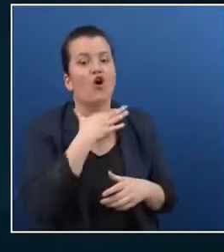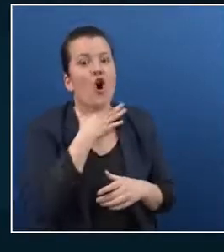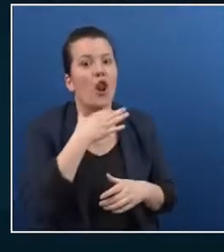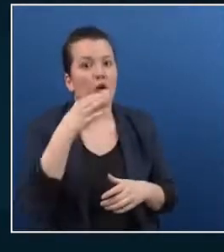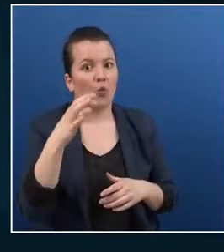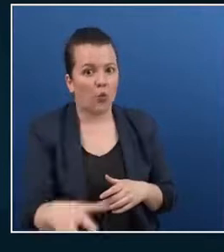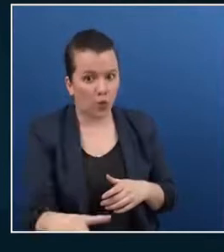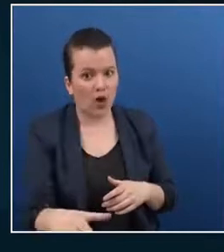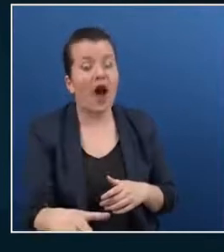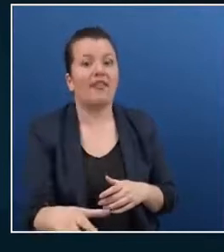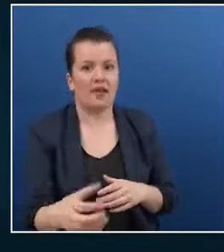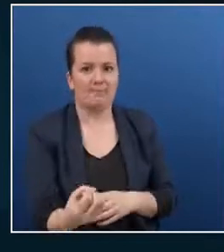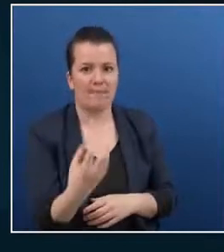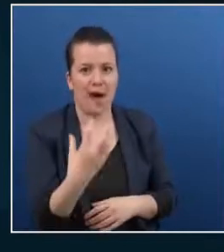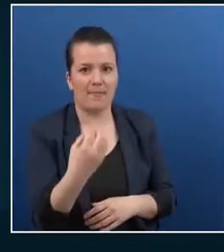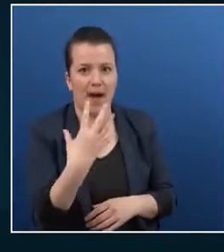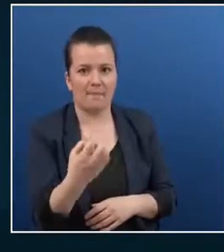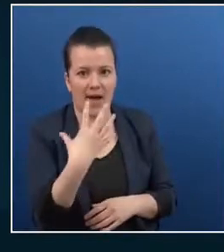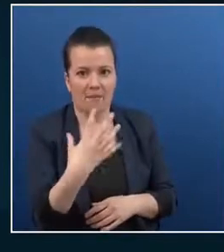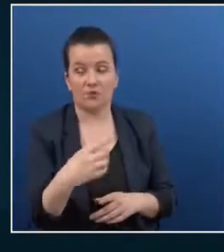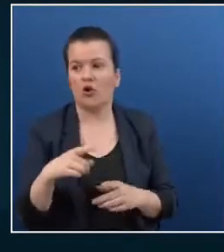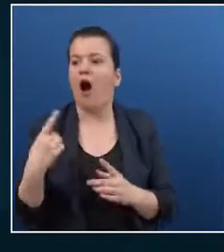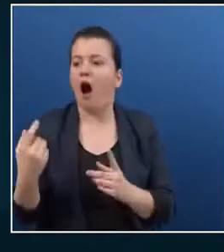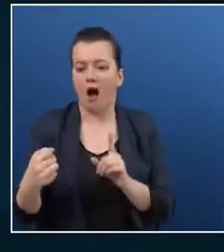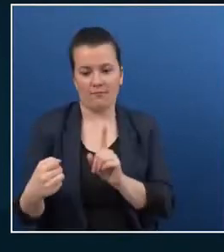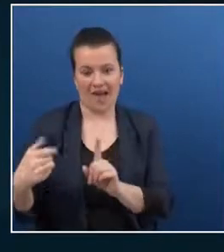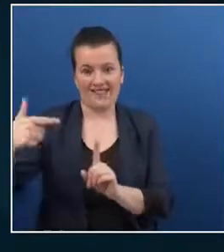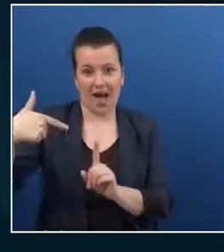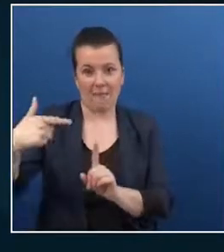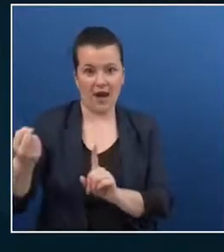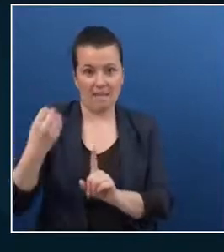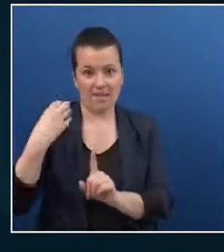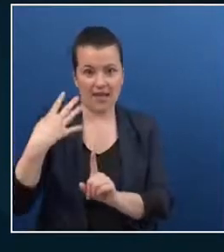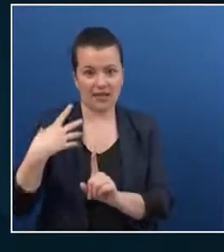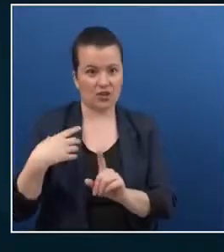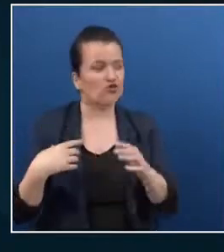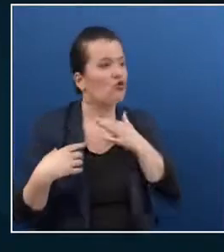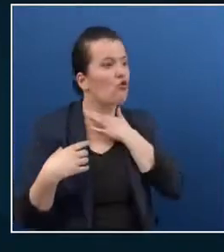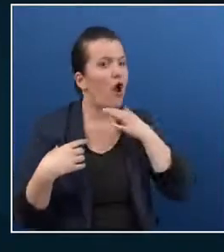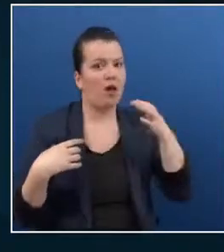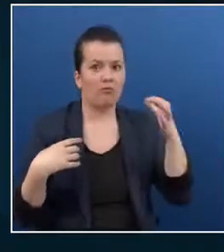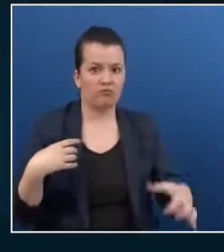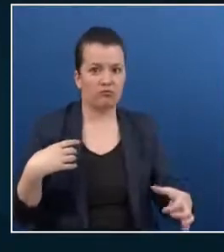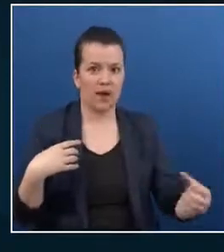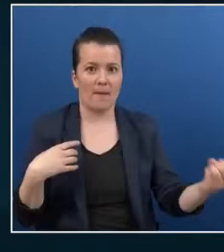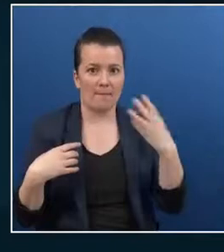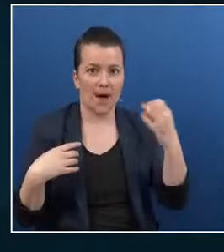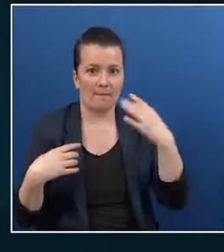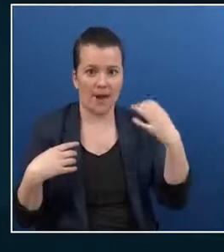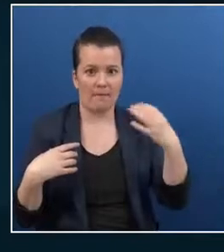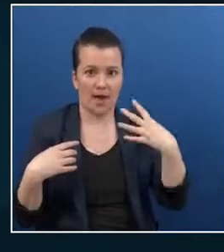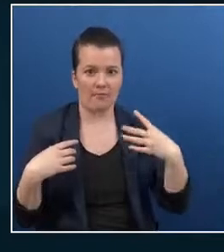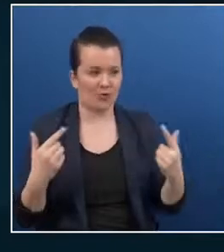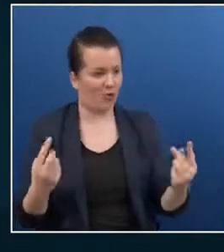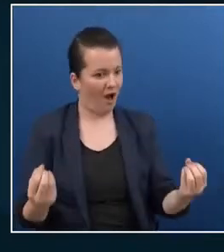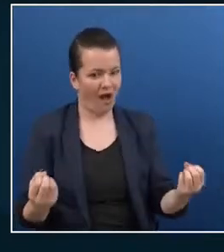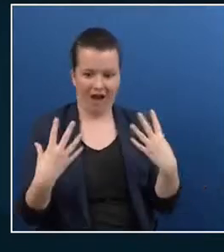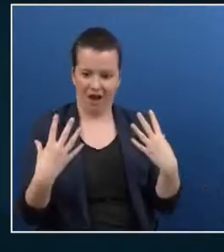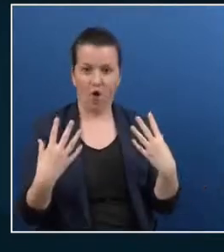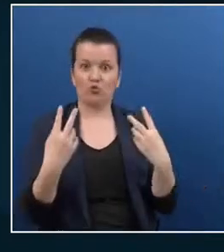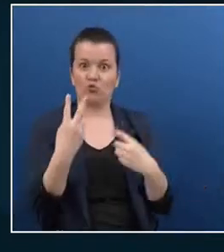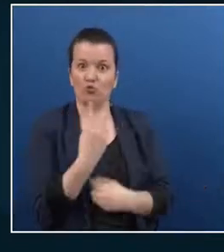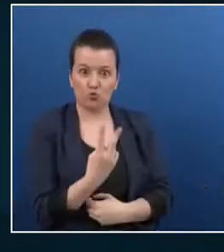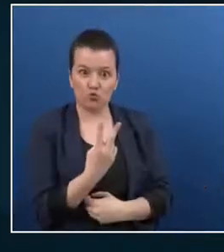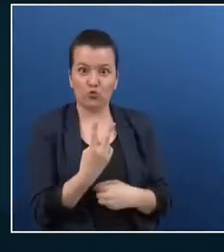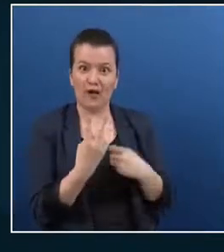messages. And what's interesting about this is that there's another variable that's not recorded, but it will be recorded by the